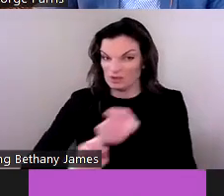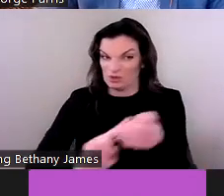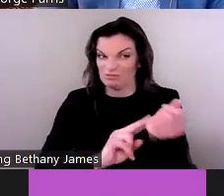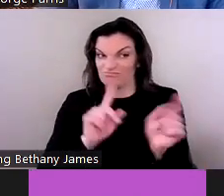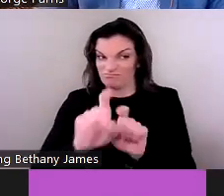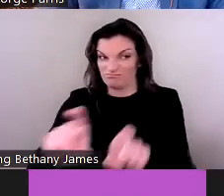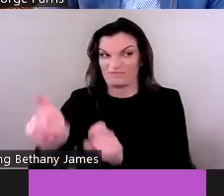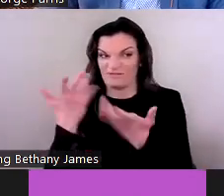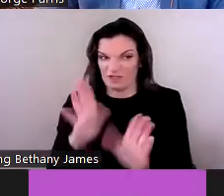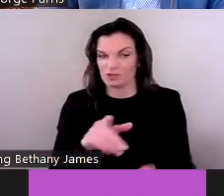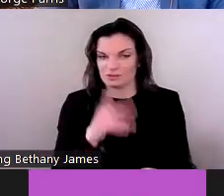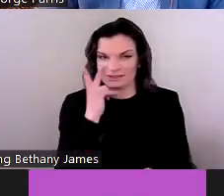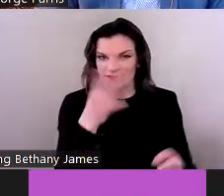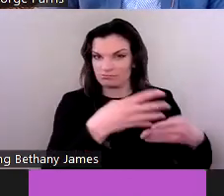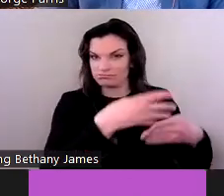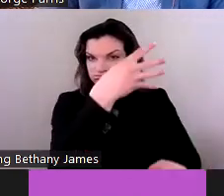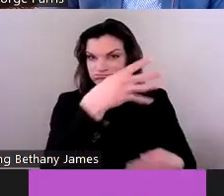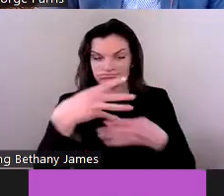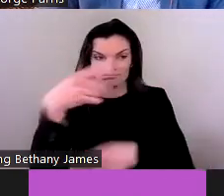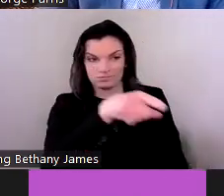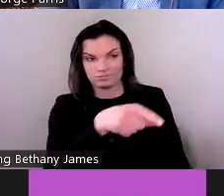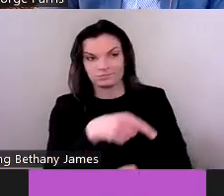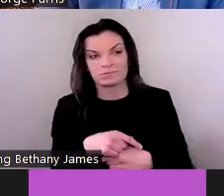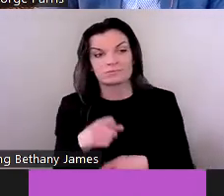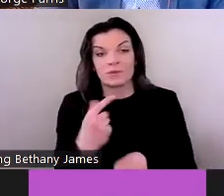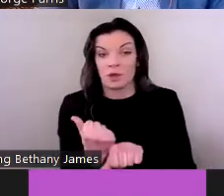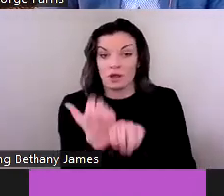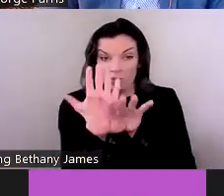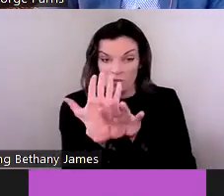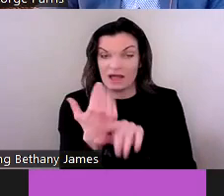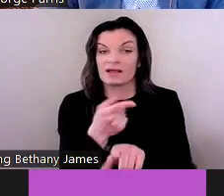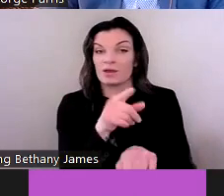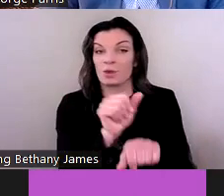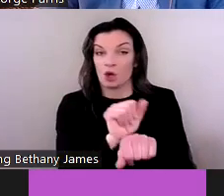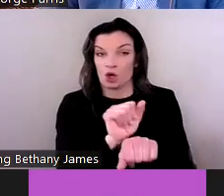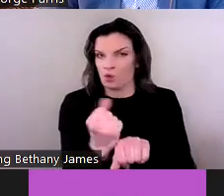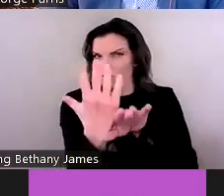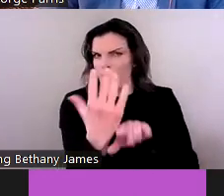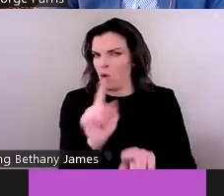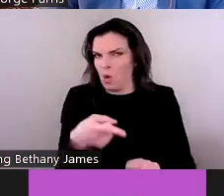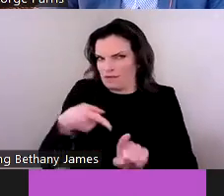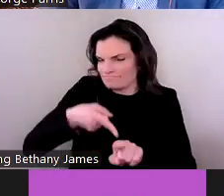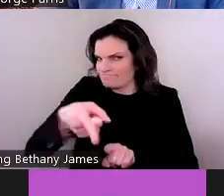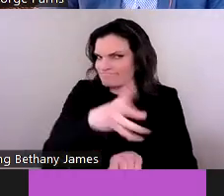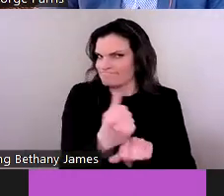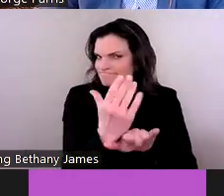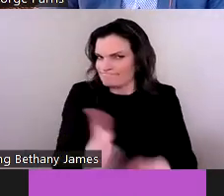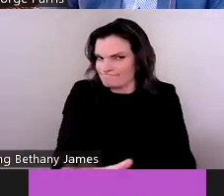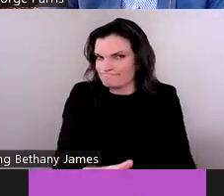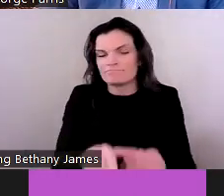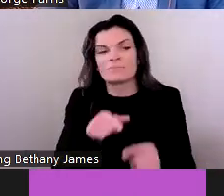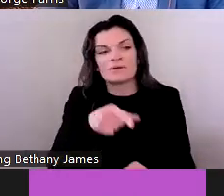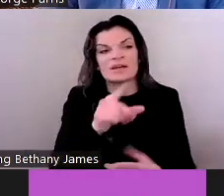of people who work remotely say, although they're working remotely, they still complain that